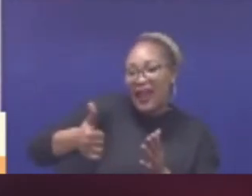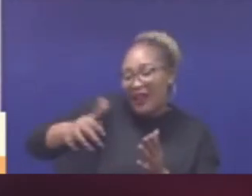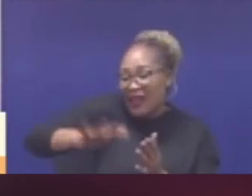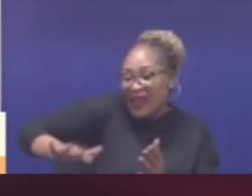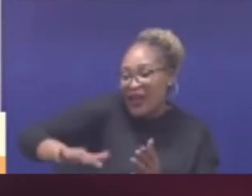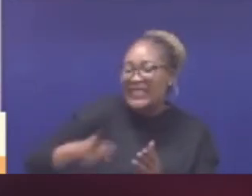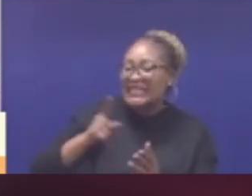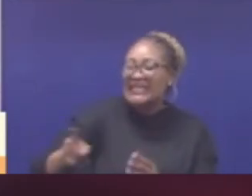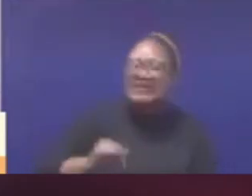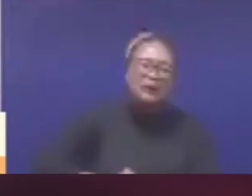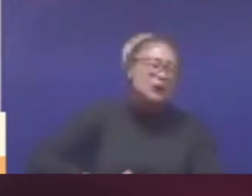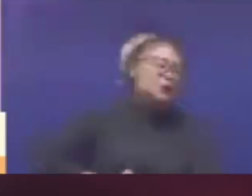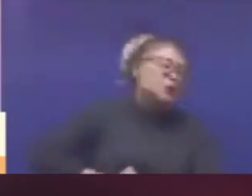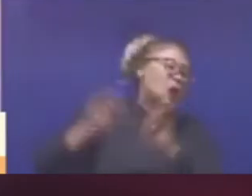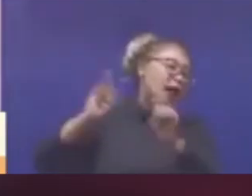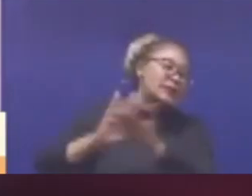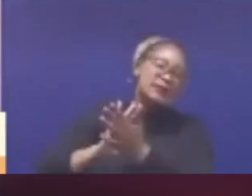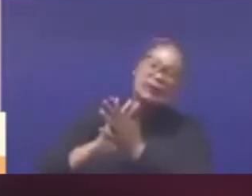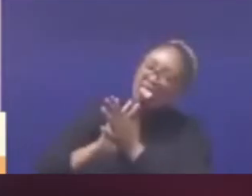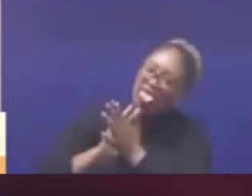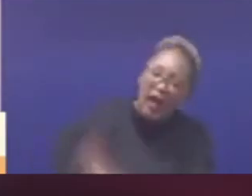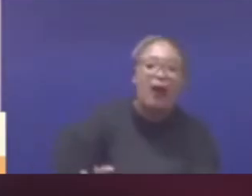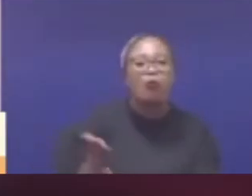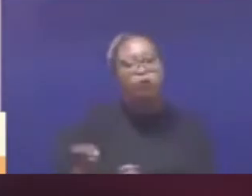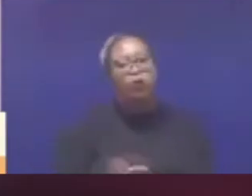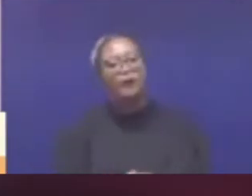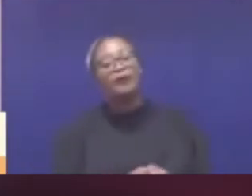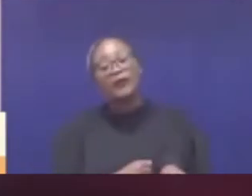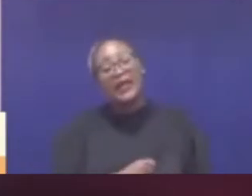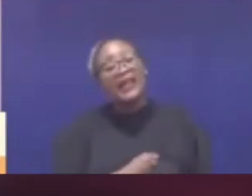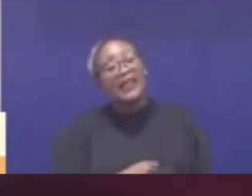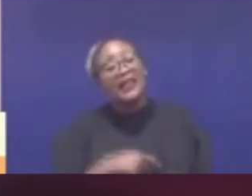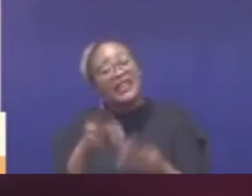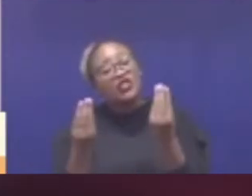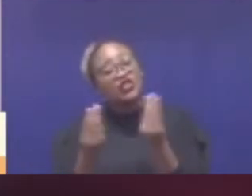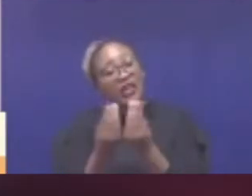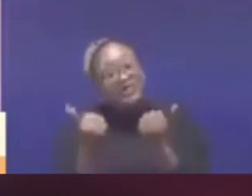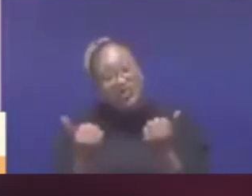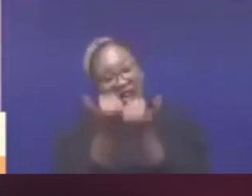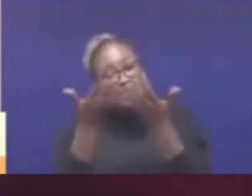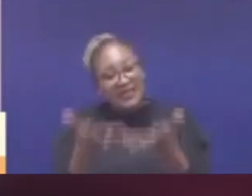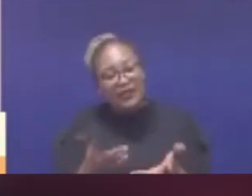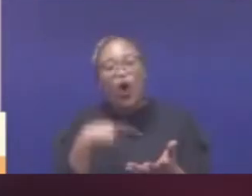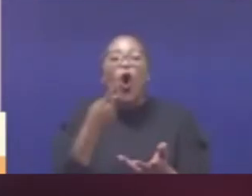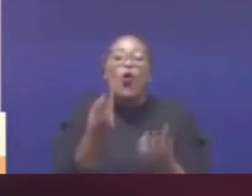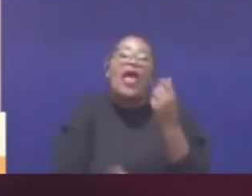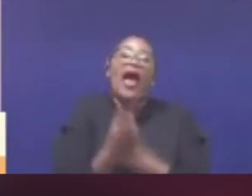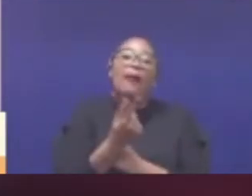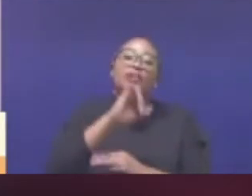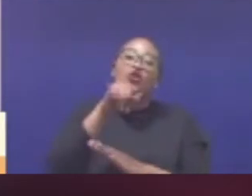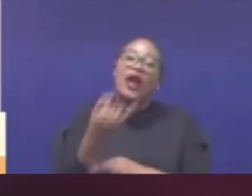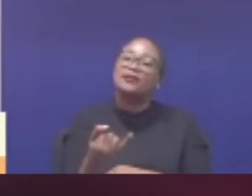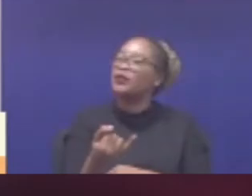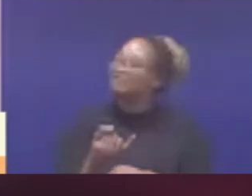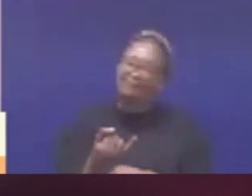These issues are not limited to Johannesburg, and the burden is heavy. And as stated, it will take time and money well